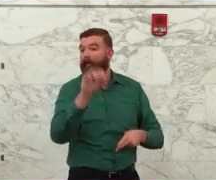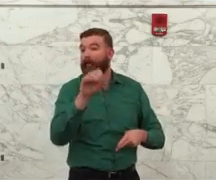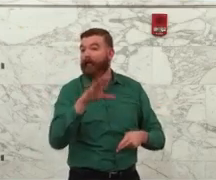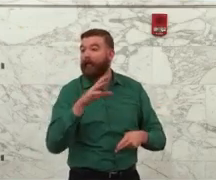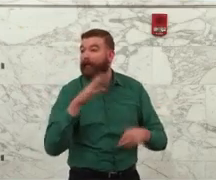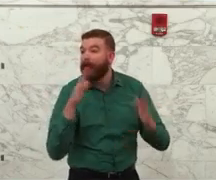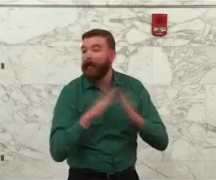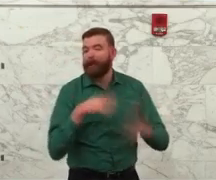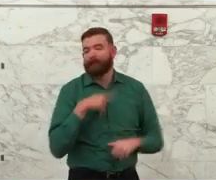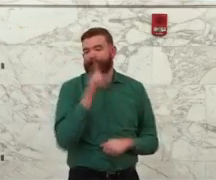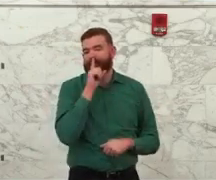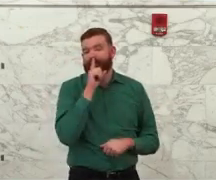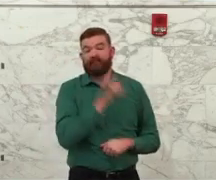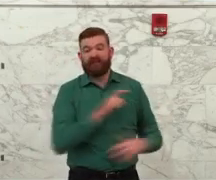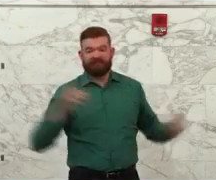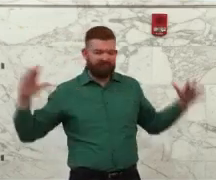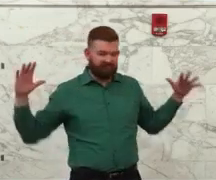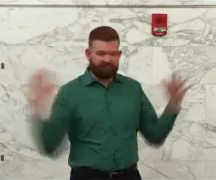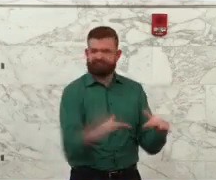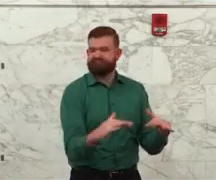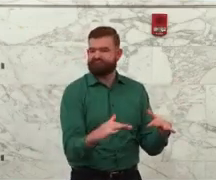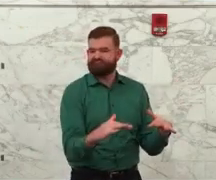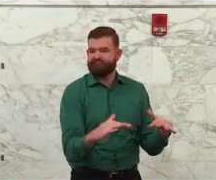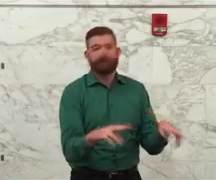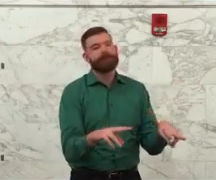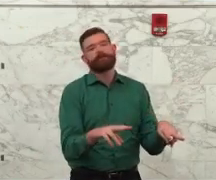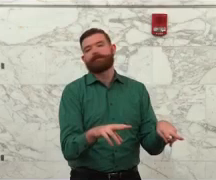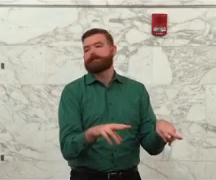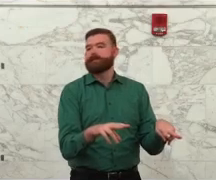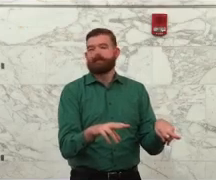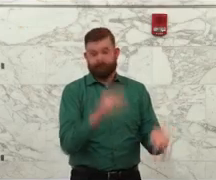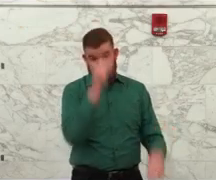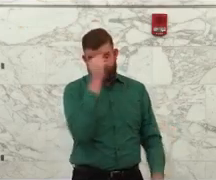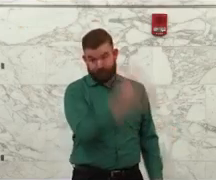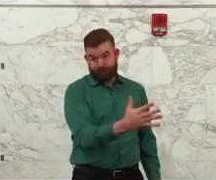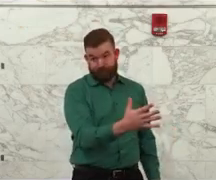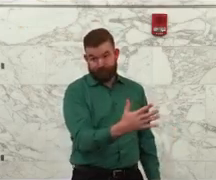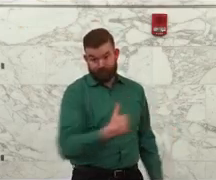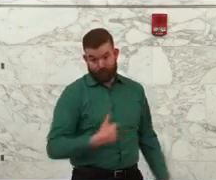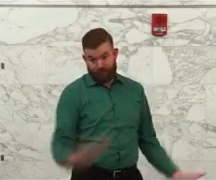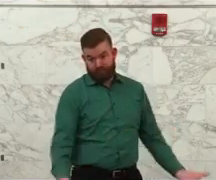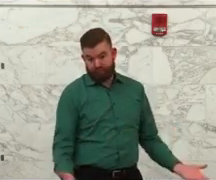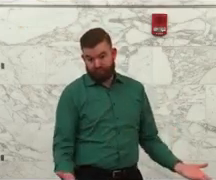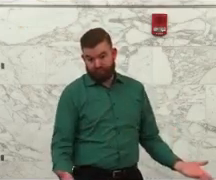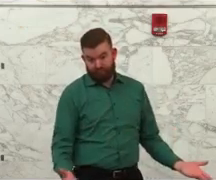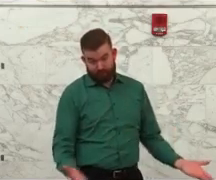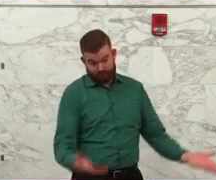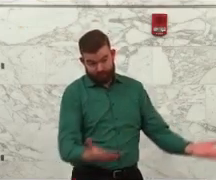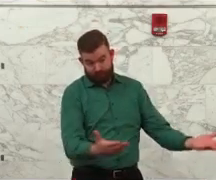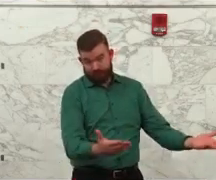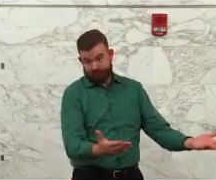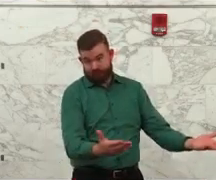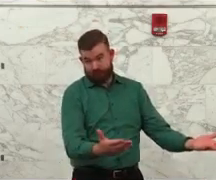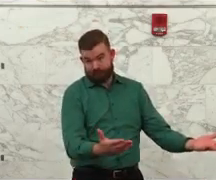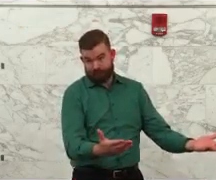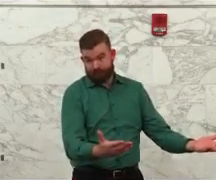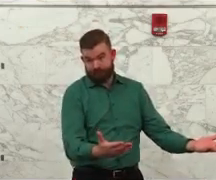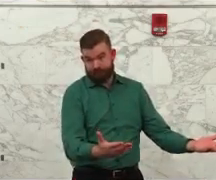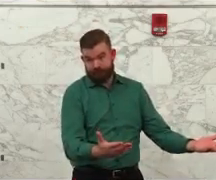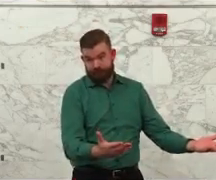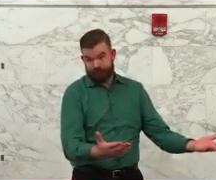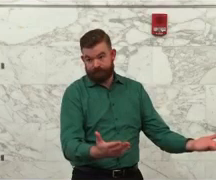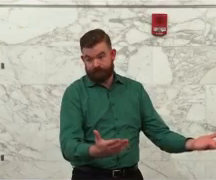in and made themselves their presence felt. It turns out there was no